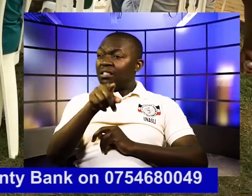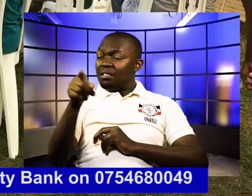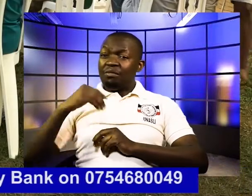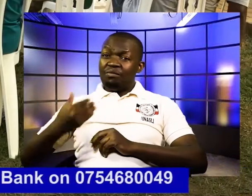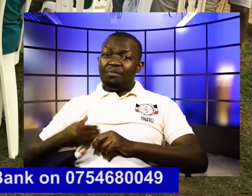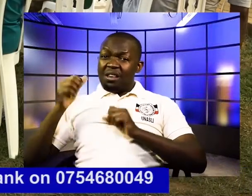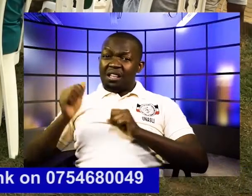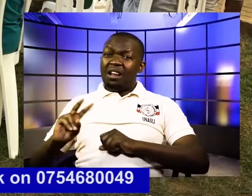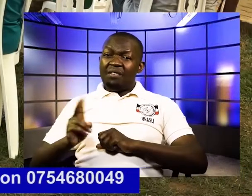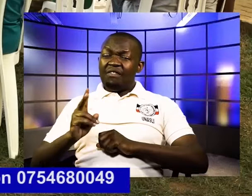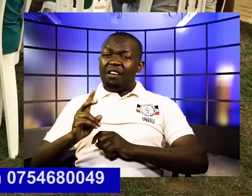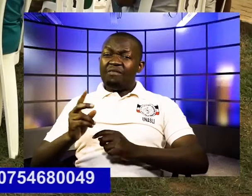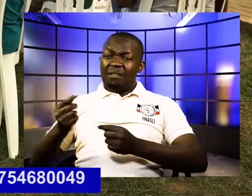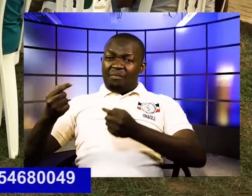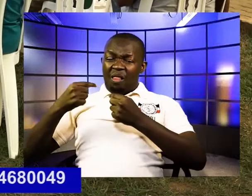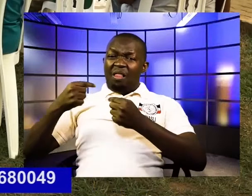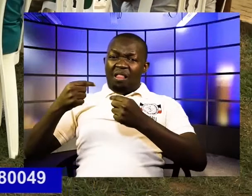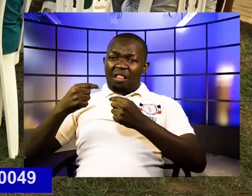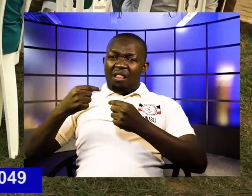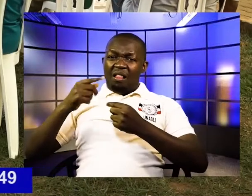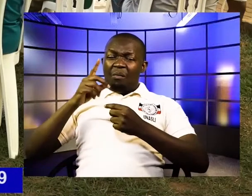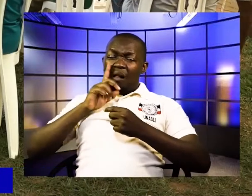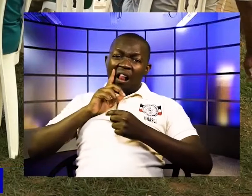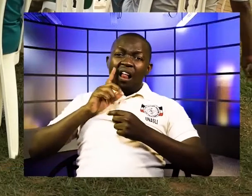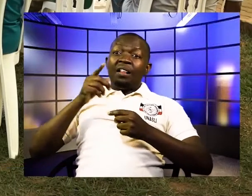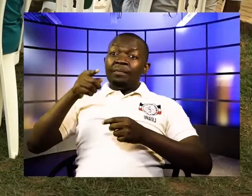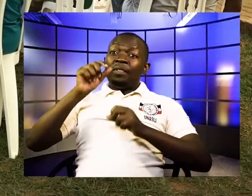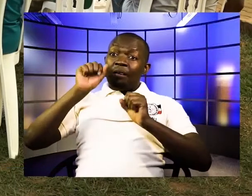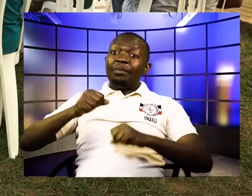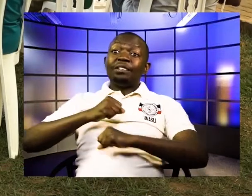protected. Yes. I need to be protected and I'm